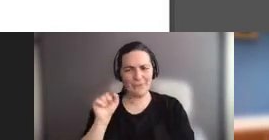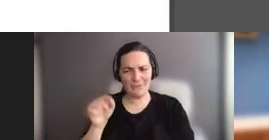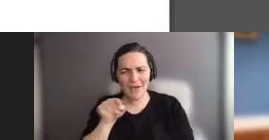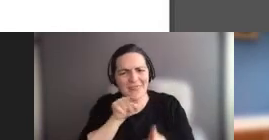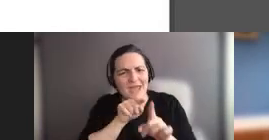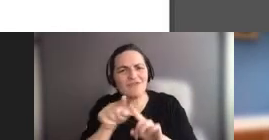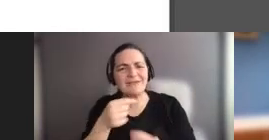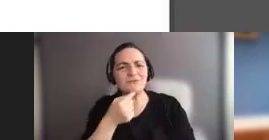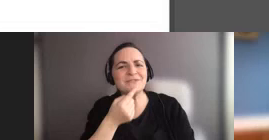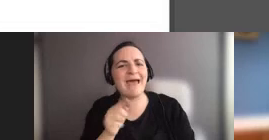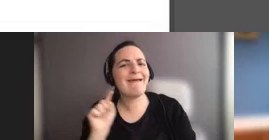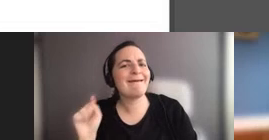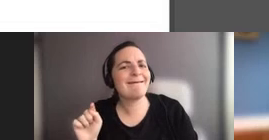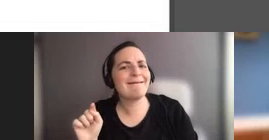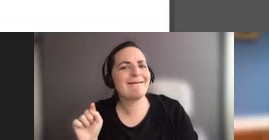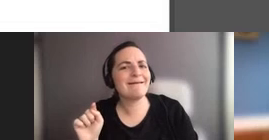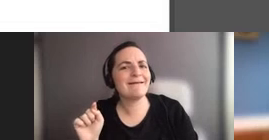say?